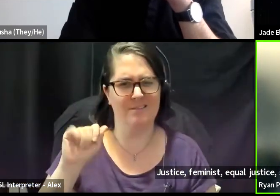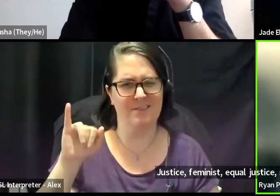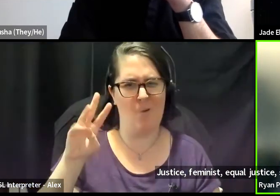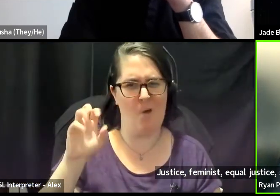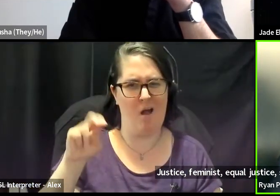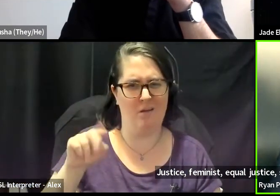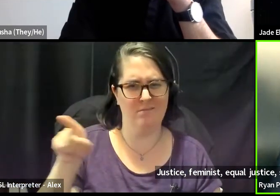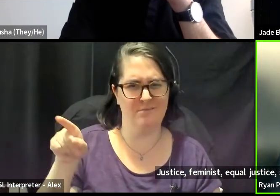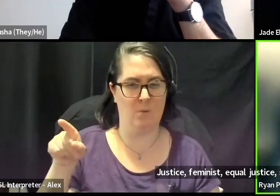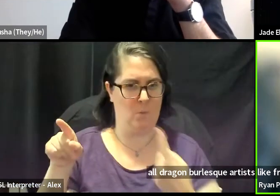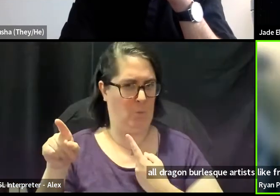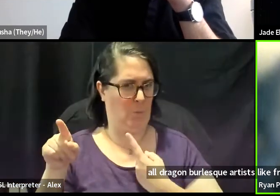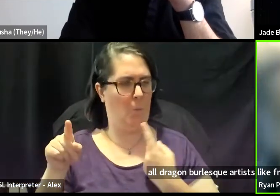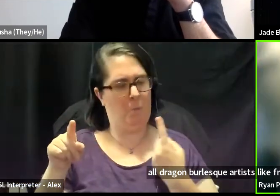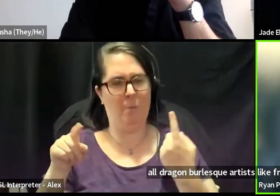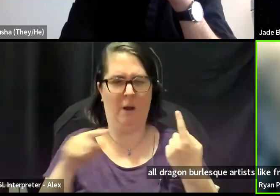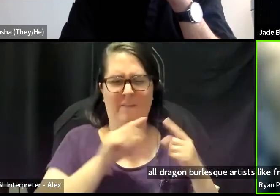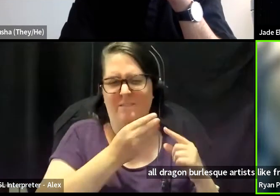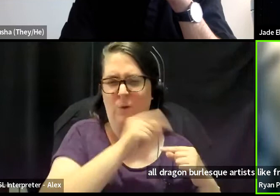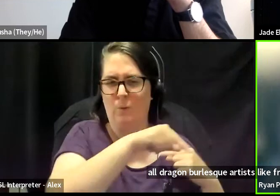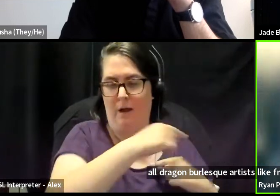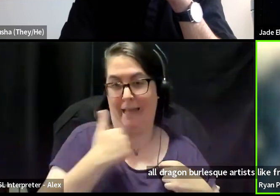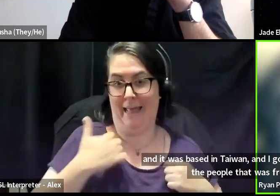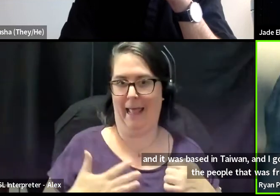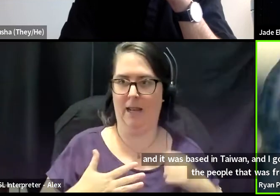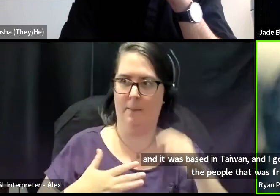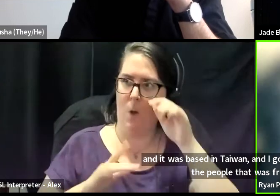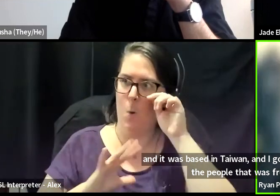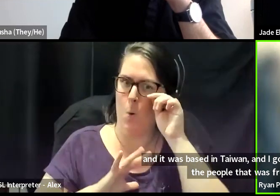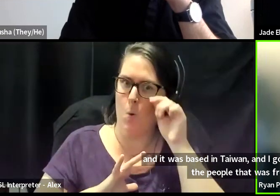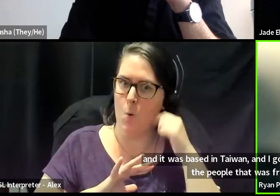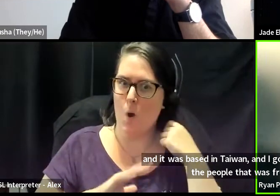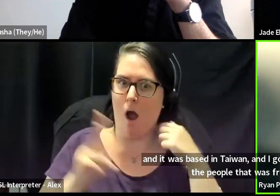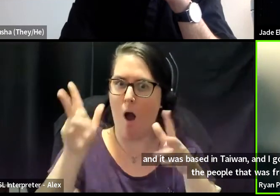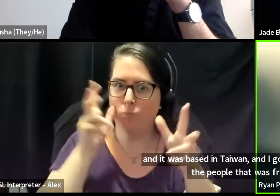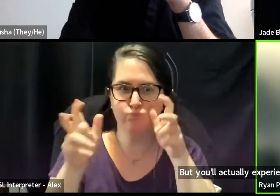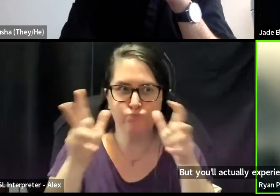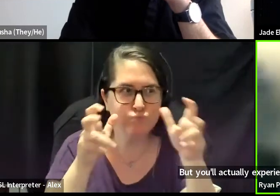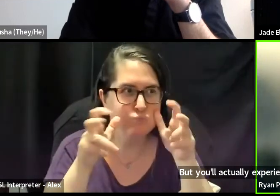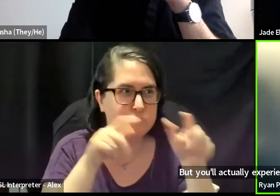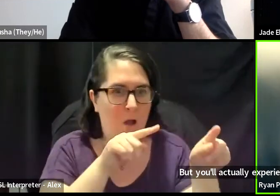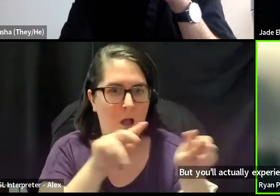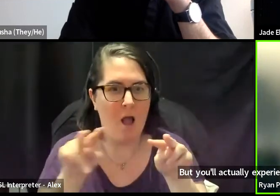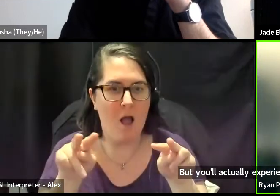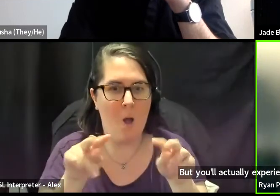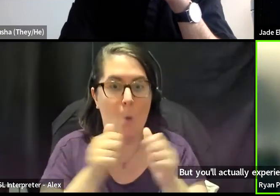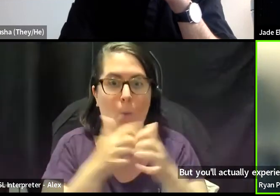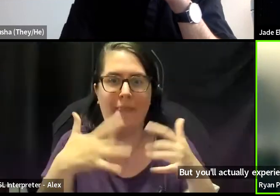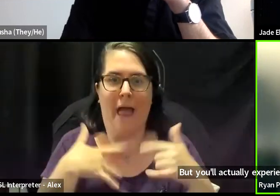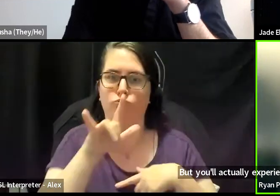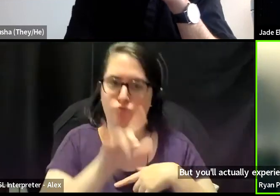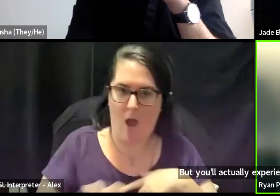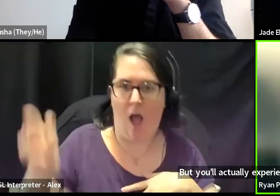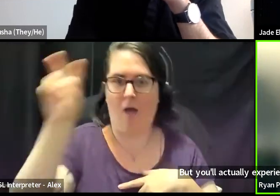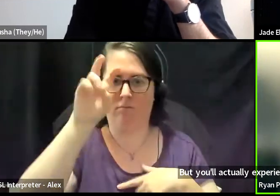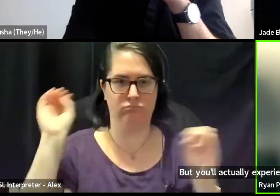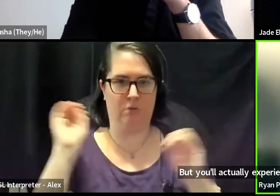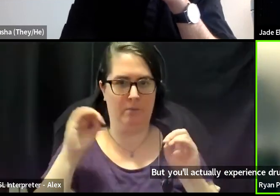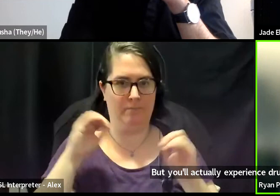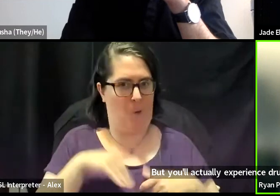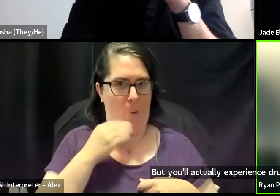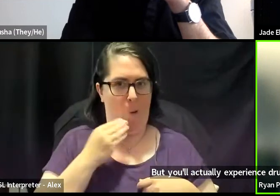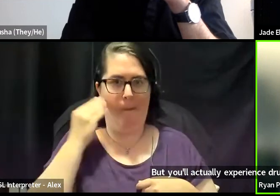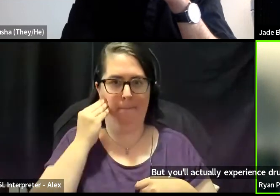from Canada, but to actually experience drag that I would never have been able to experience unless I had physically traveled there and gone to a drag